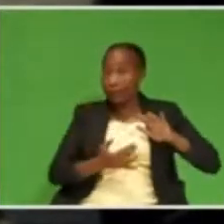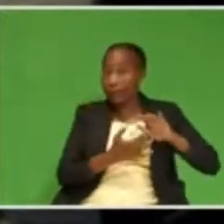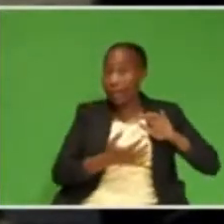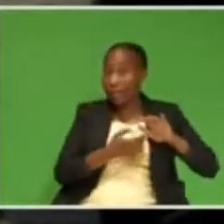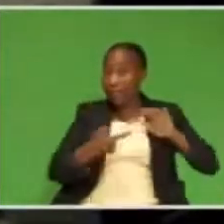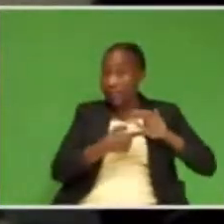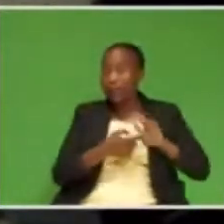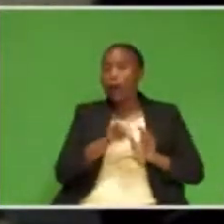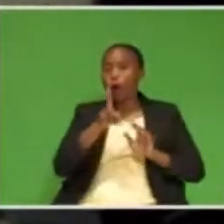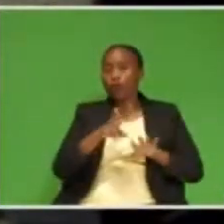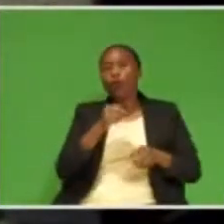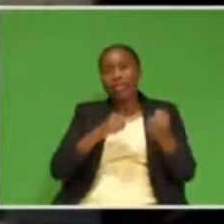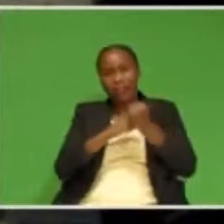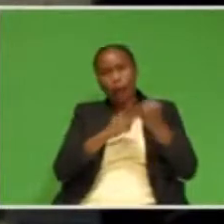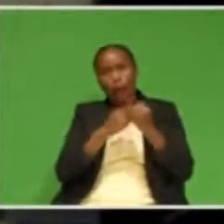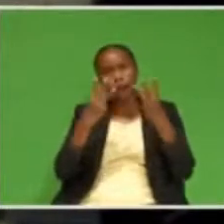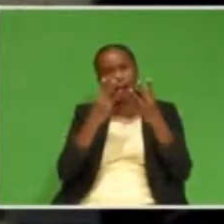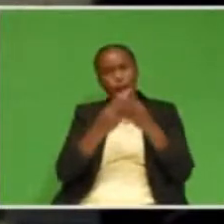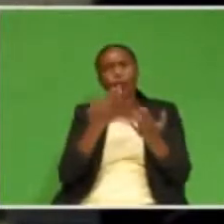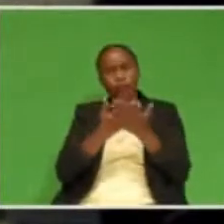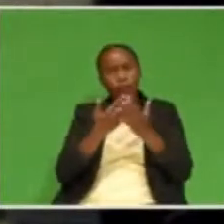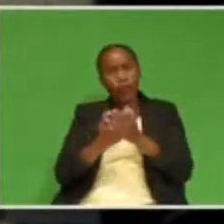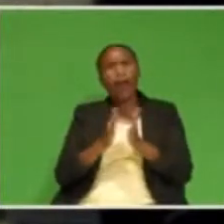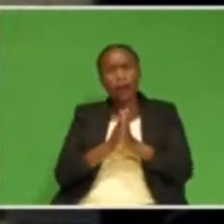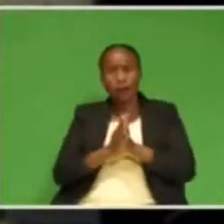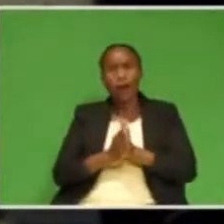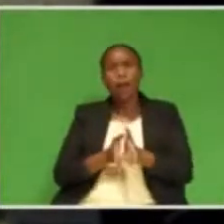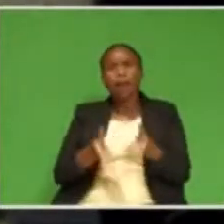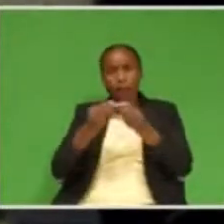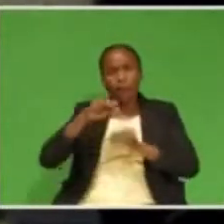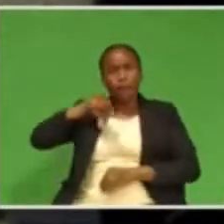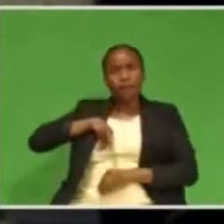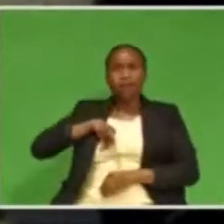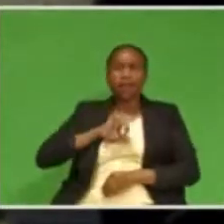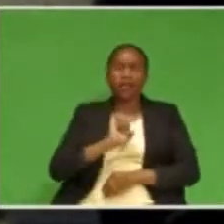people to earn their own living. Around